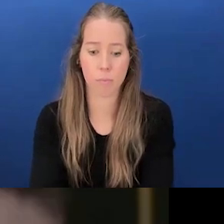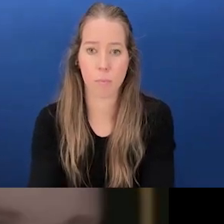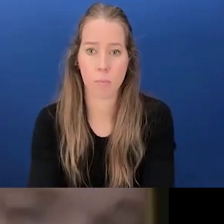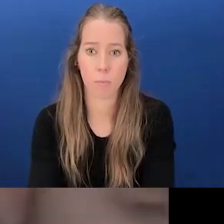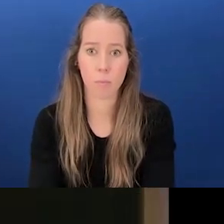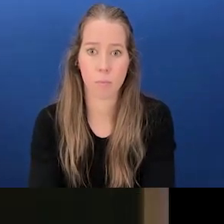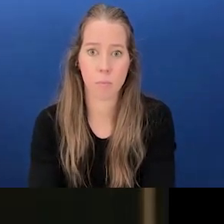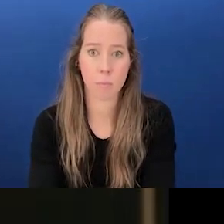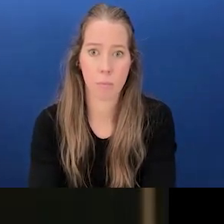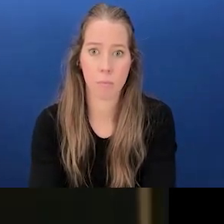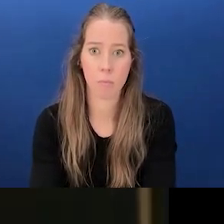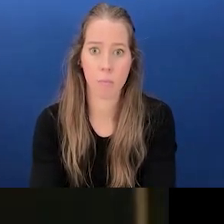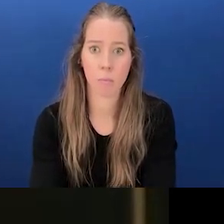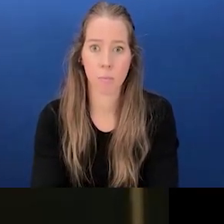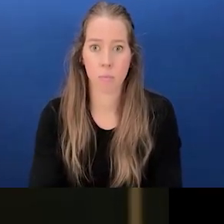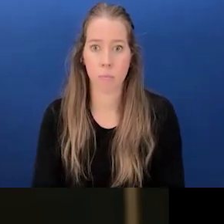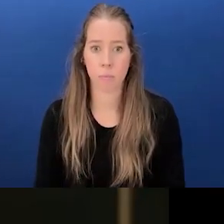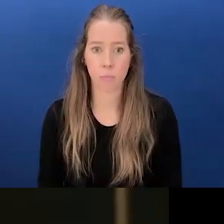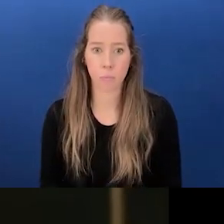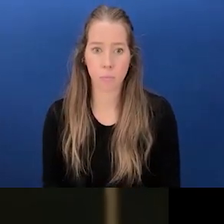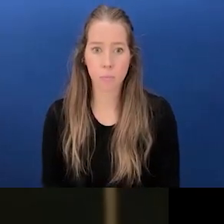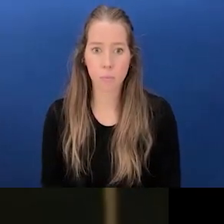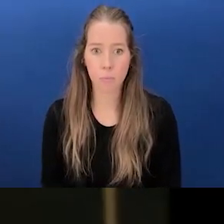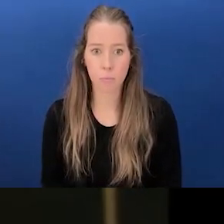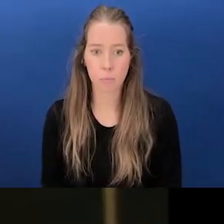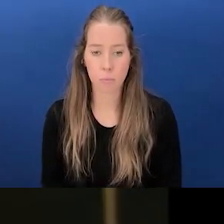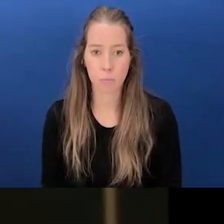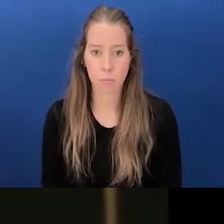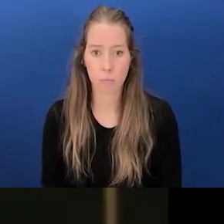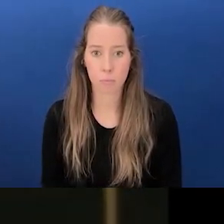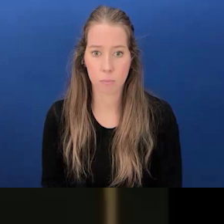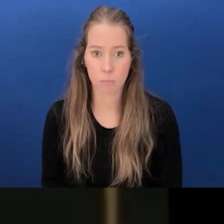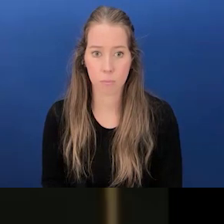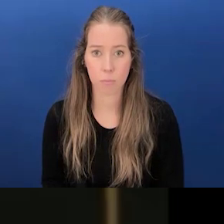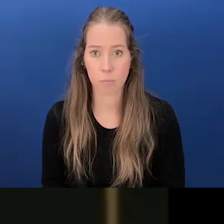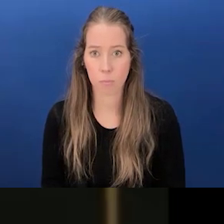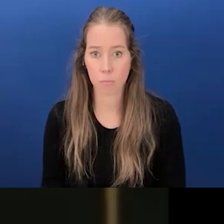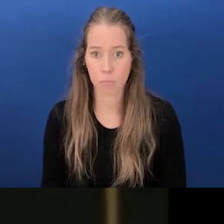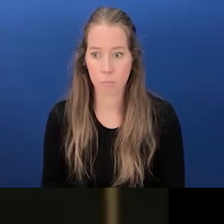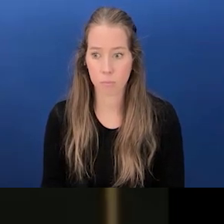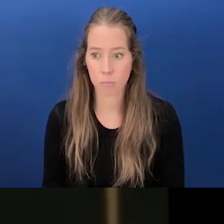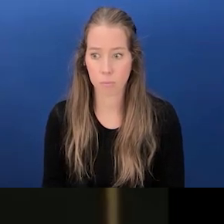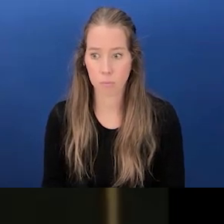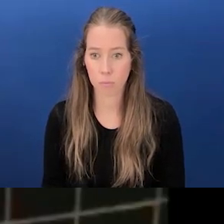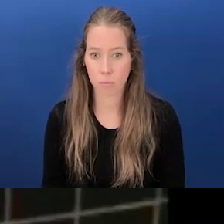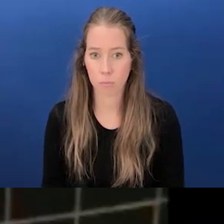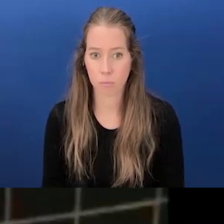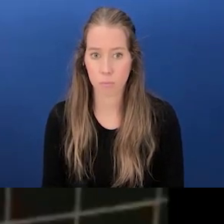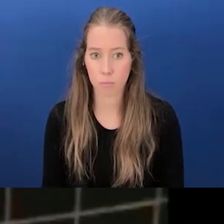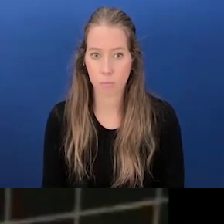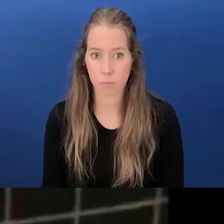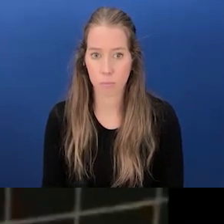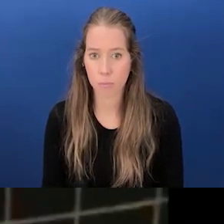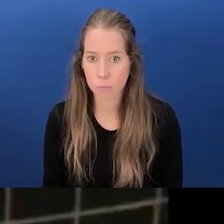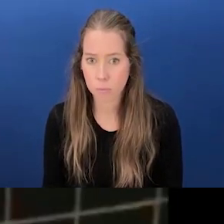No, it wasn't made of wood. It was smoother, more metallic. Computer, make this a metal table.